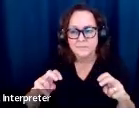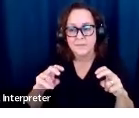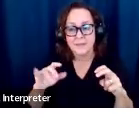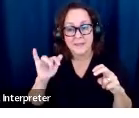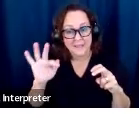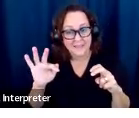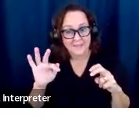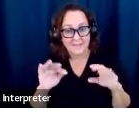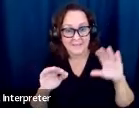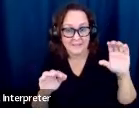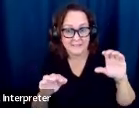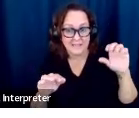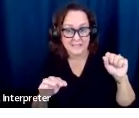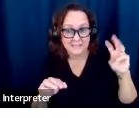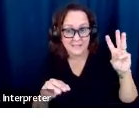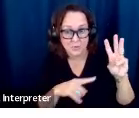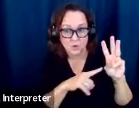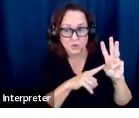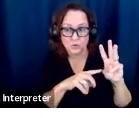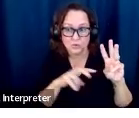with the community support waiver,